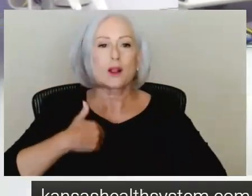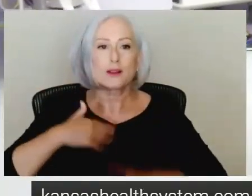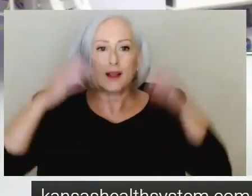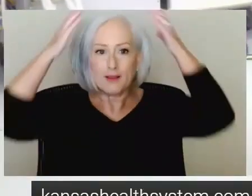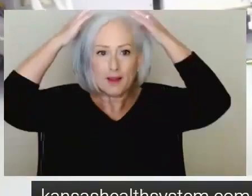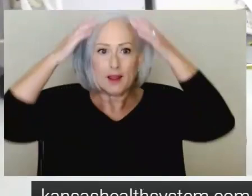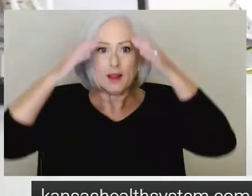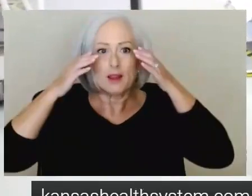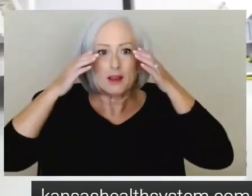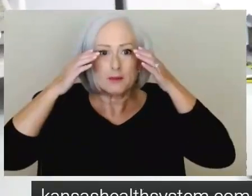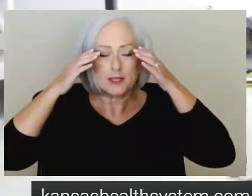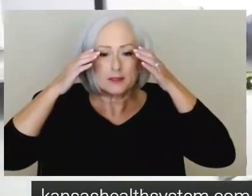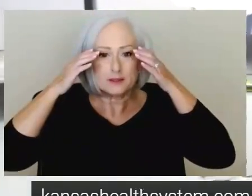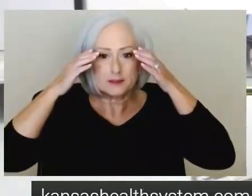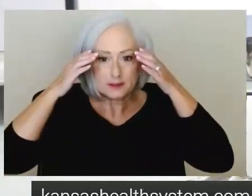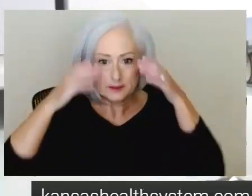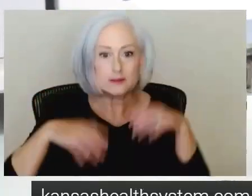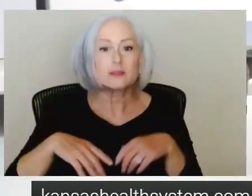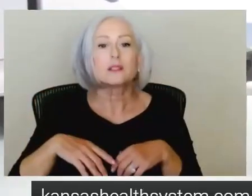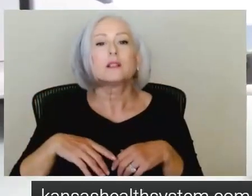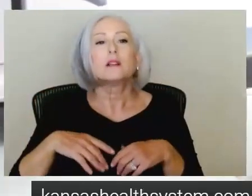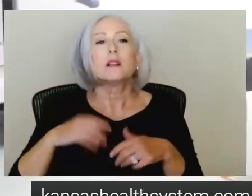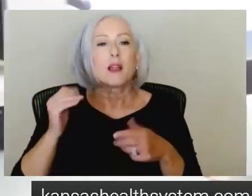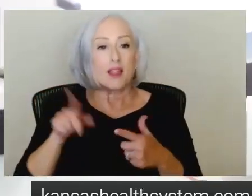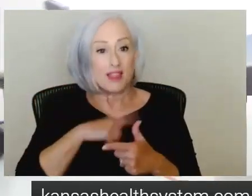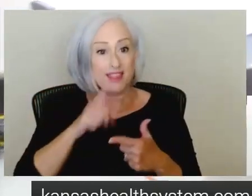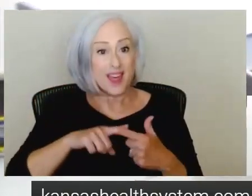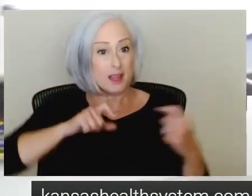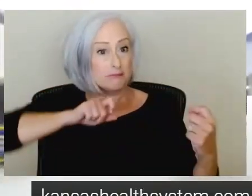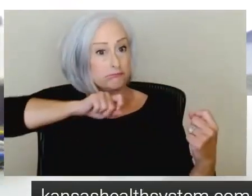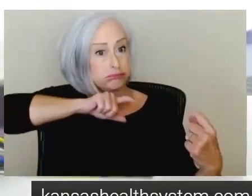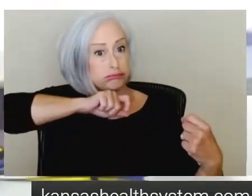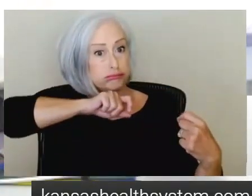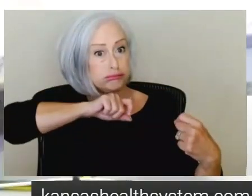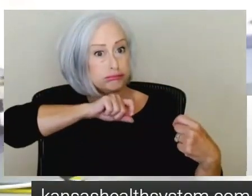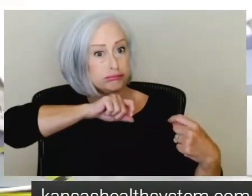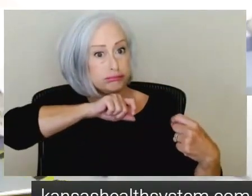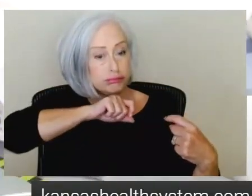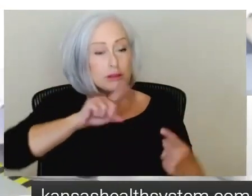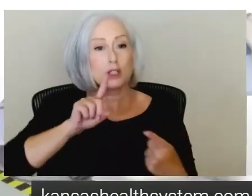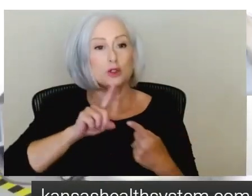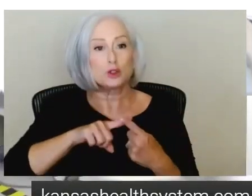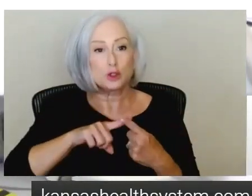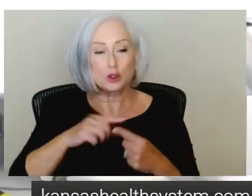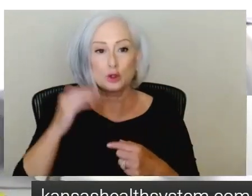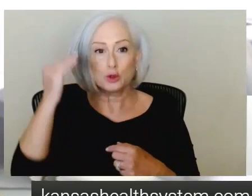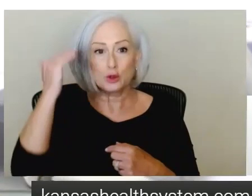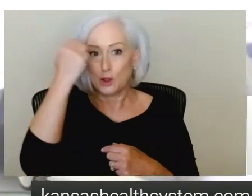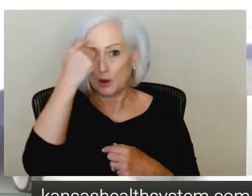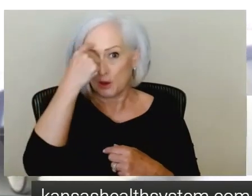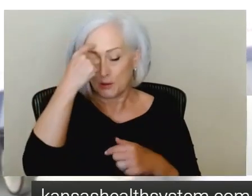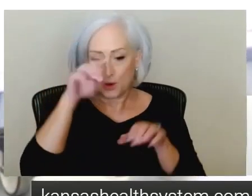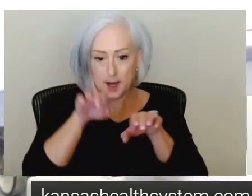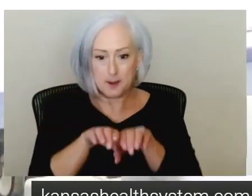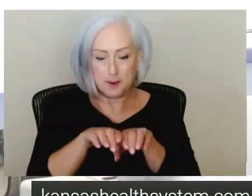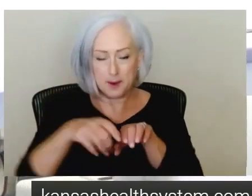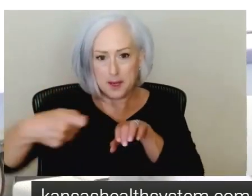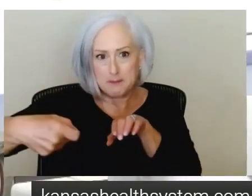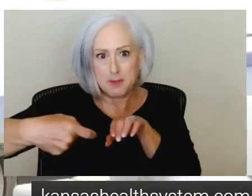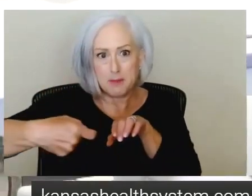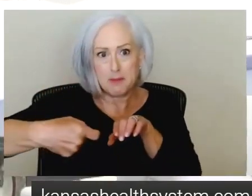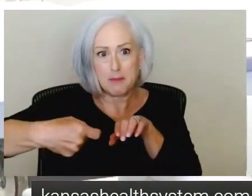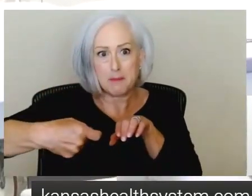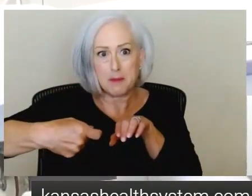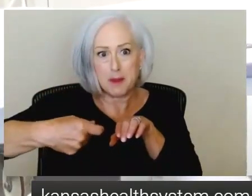will direct the ultrasound beams towards the area of the brain region. So they're directing ultrasound beams and targeting